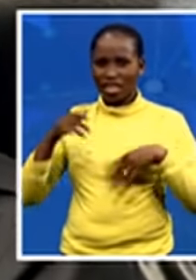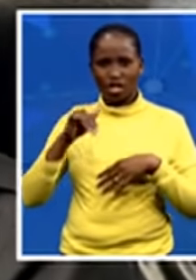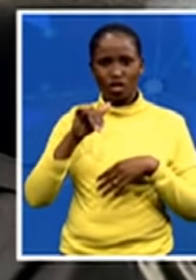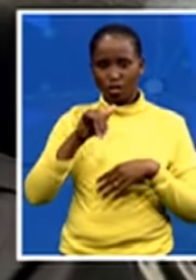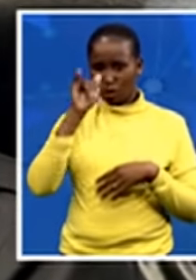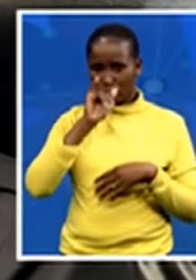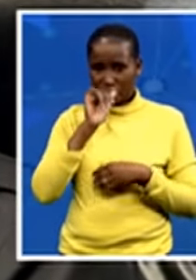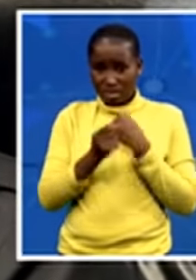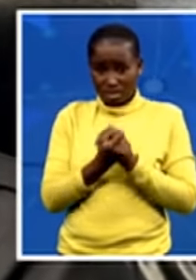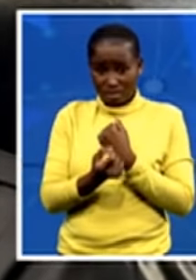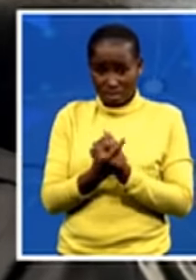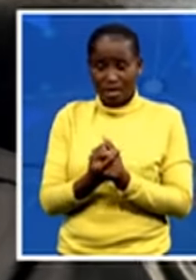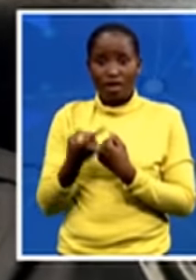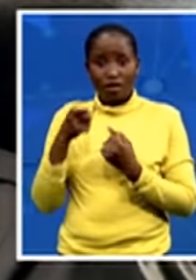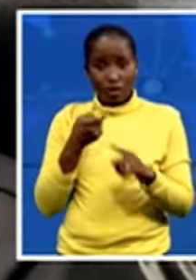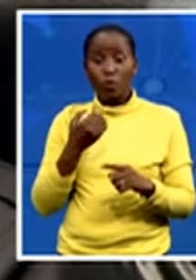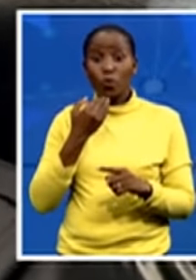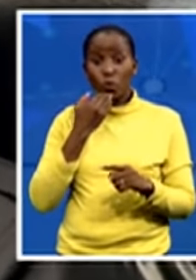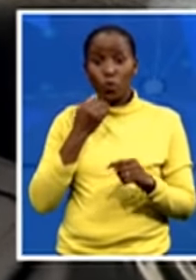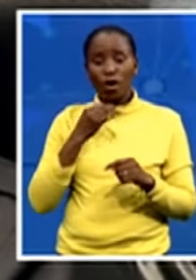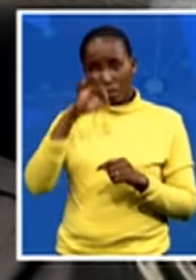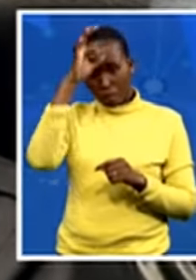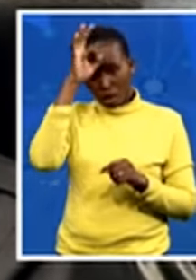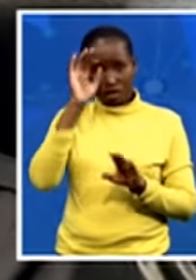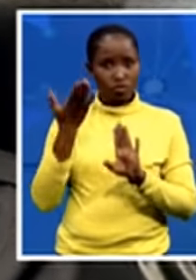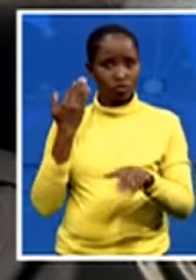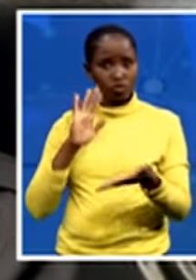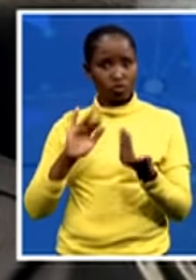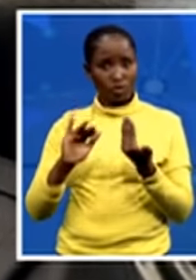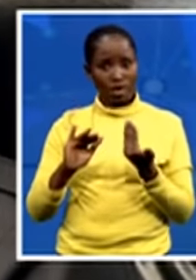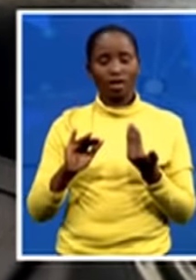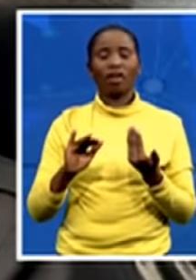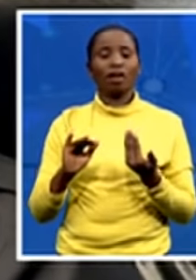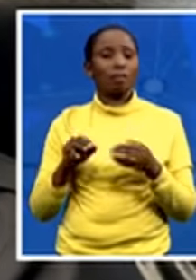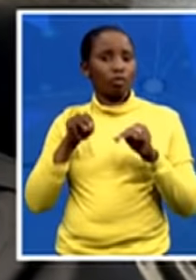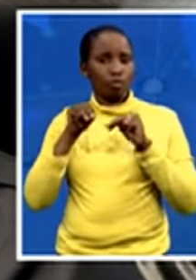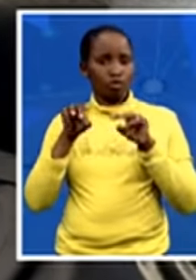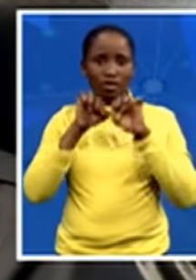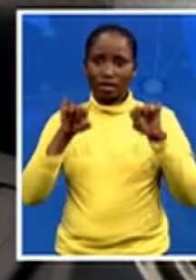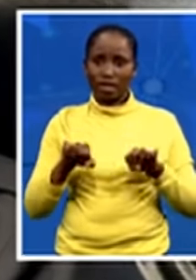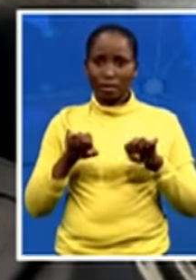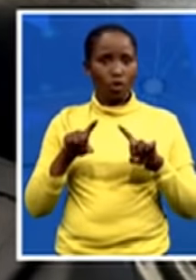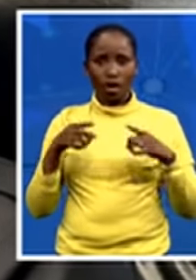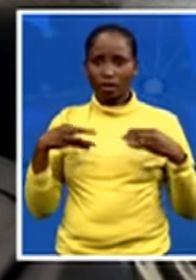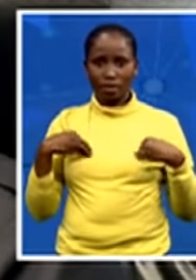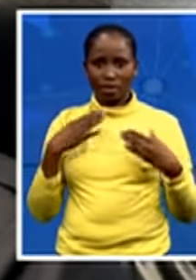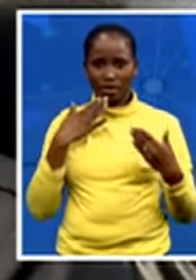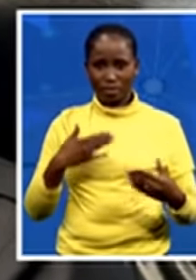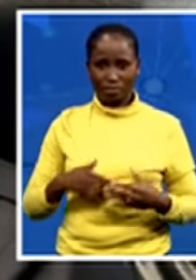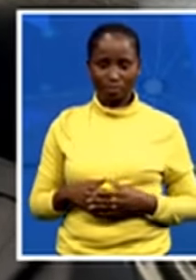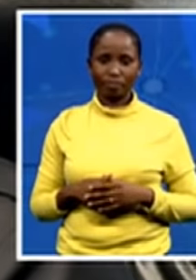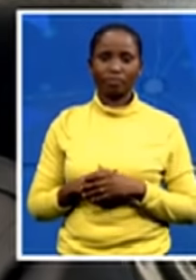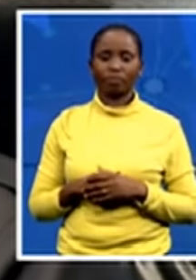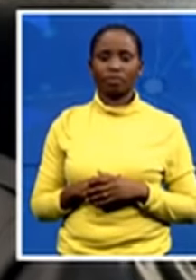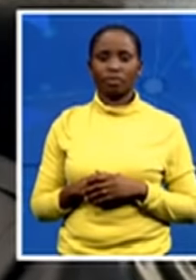management system. Thank you very much. Thank you, Minister, for the